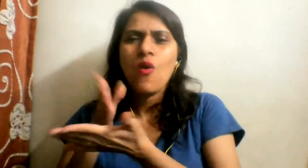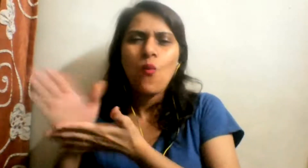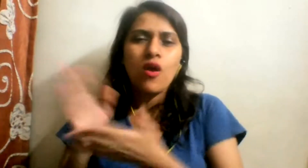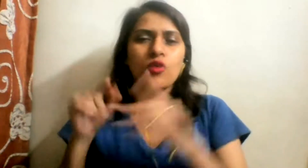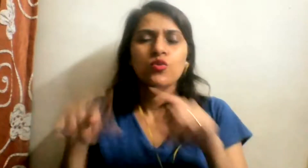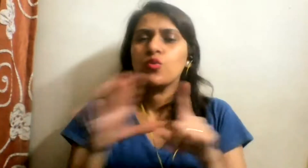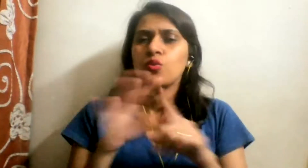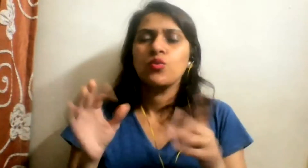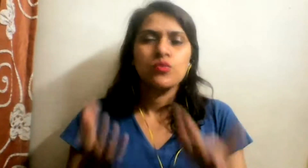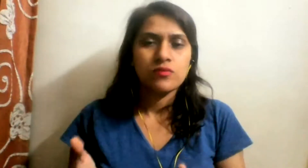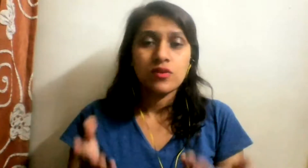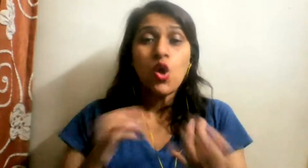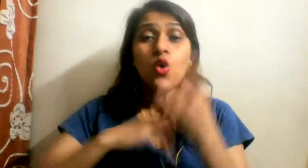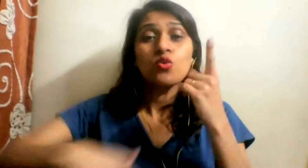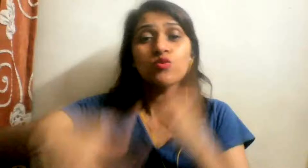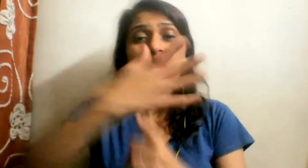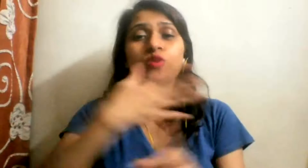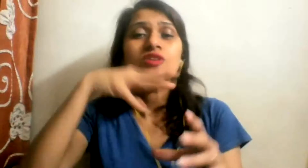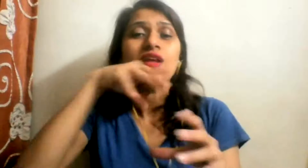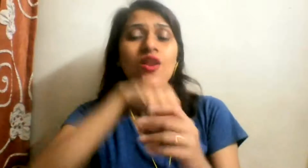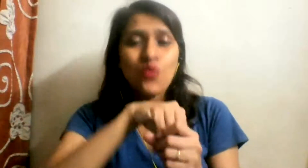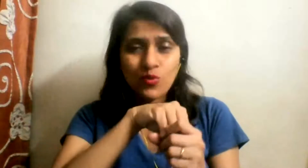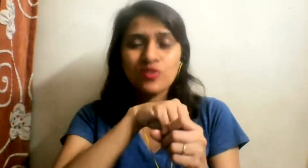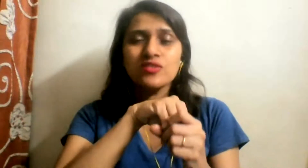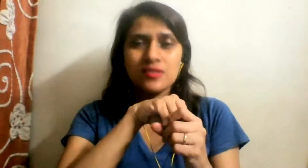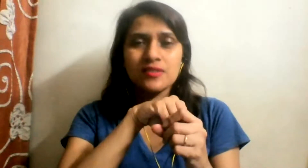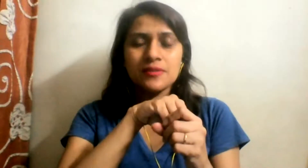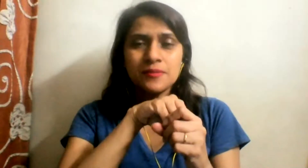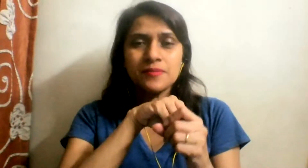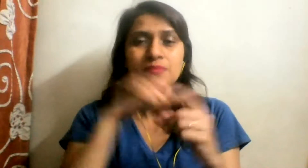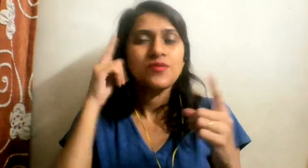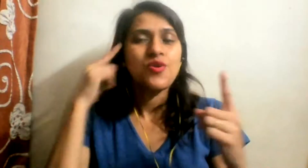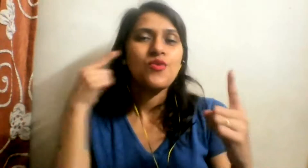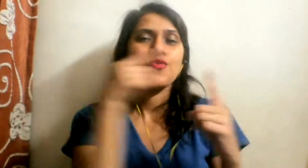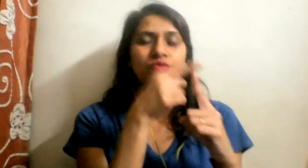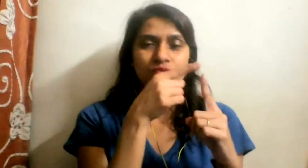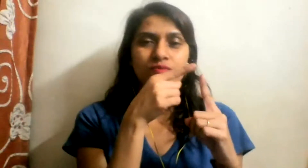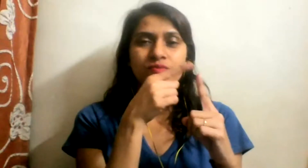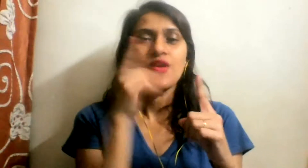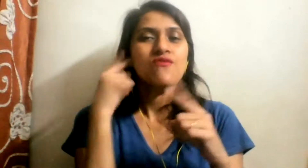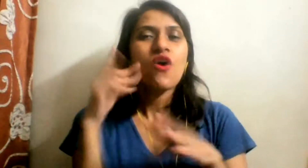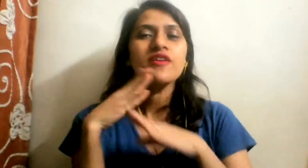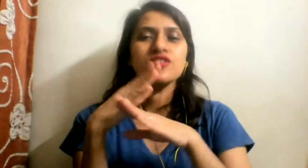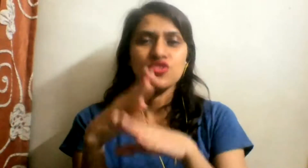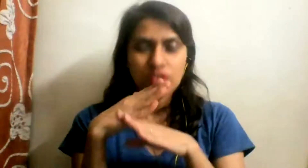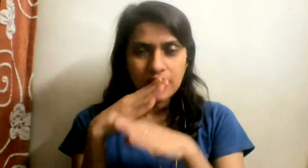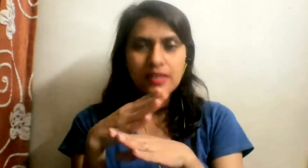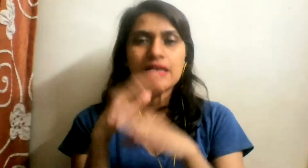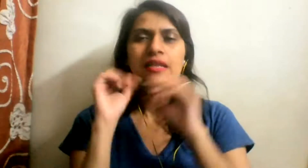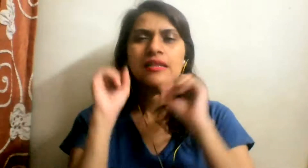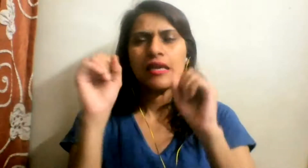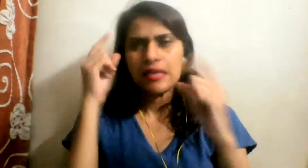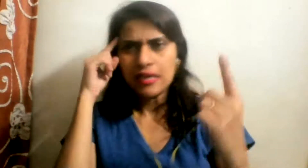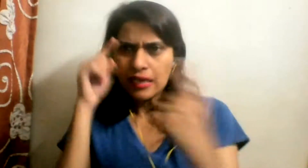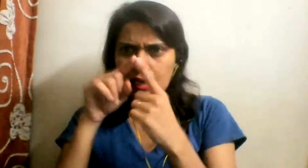The socialization, the socialization aspect, and to share their concerns